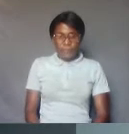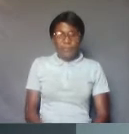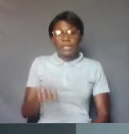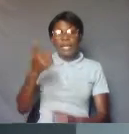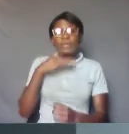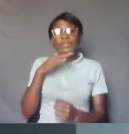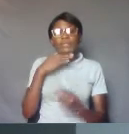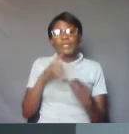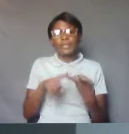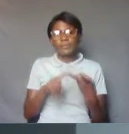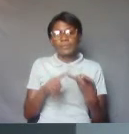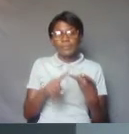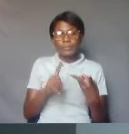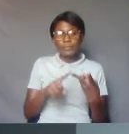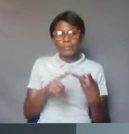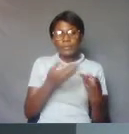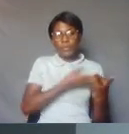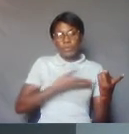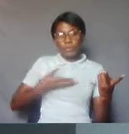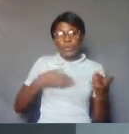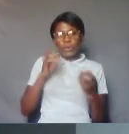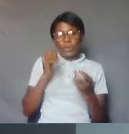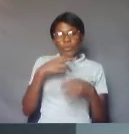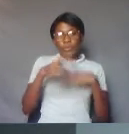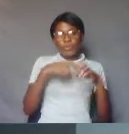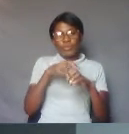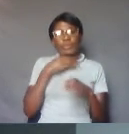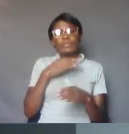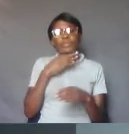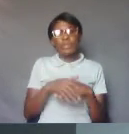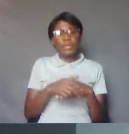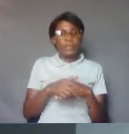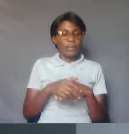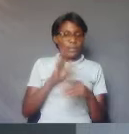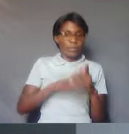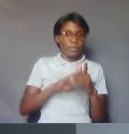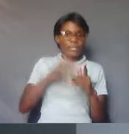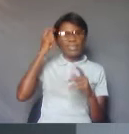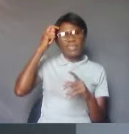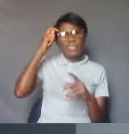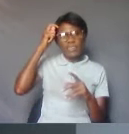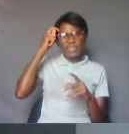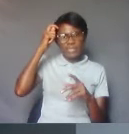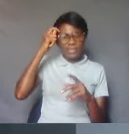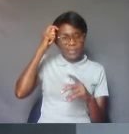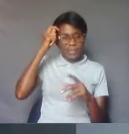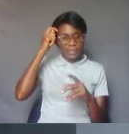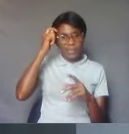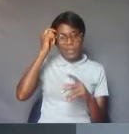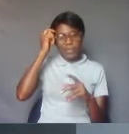has written what she calls a deaf liberation theology. She